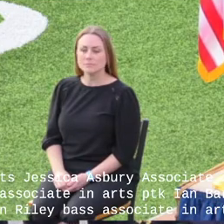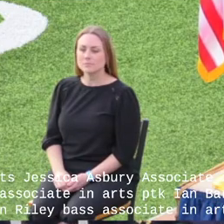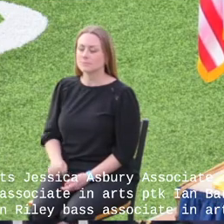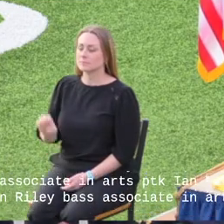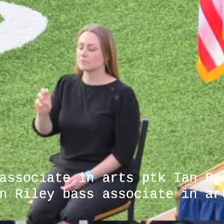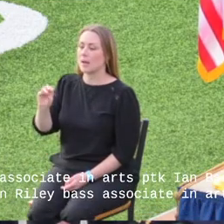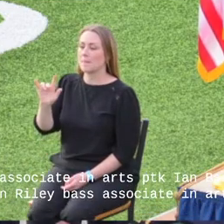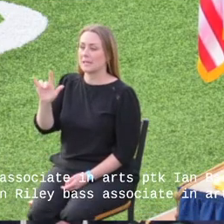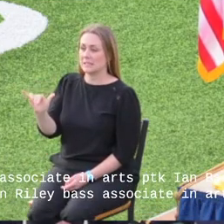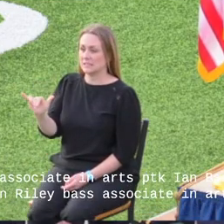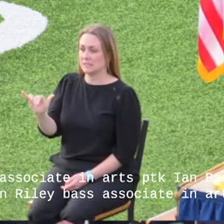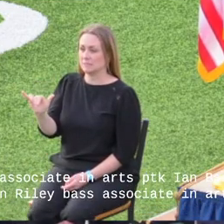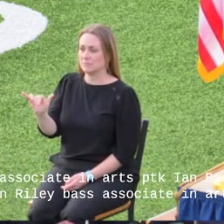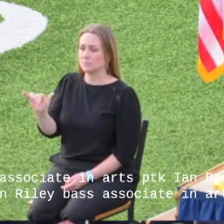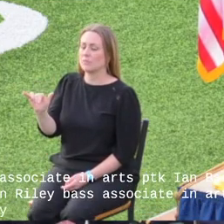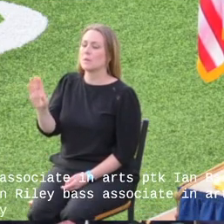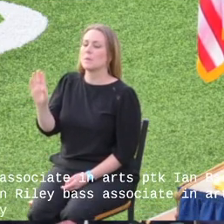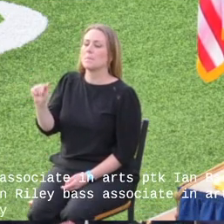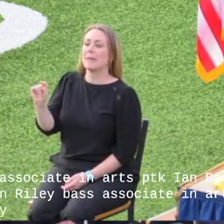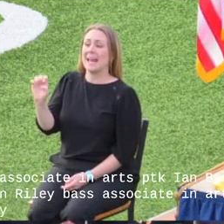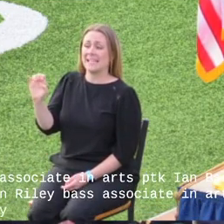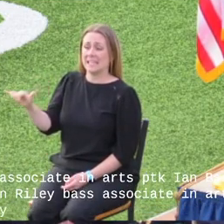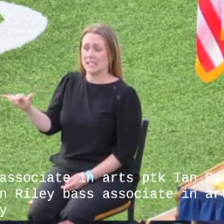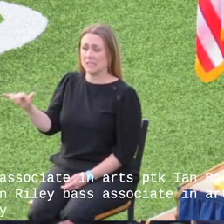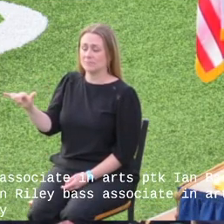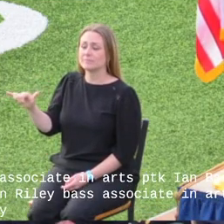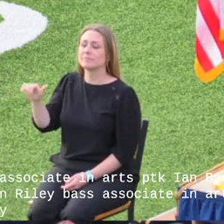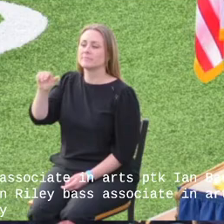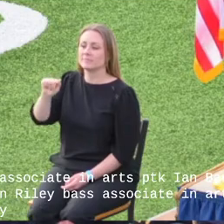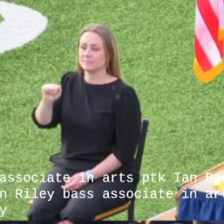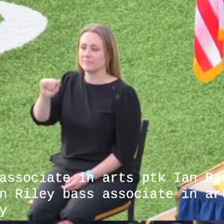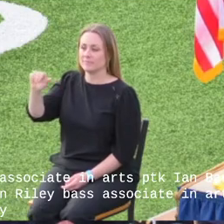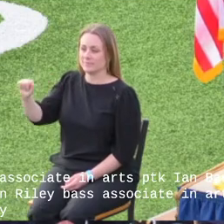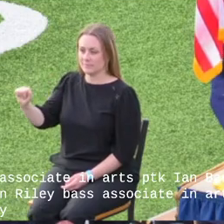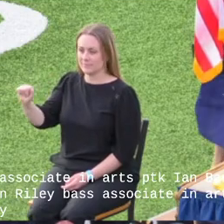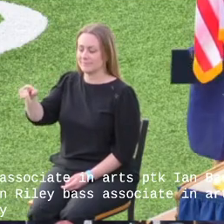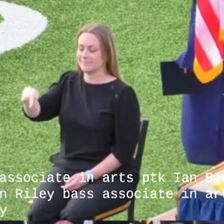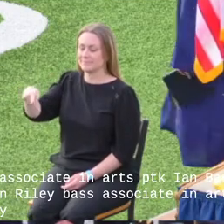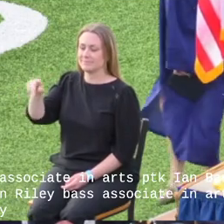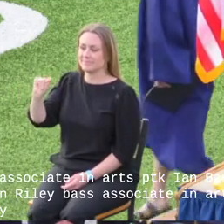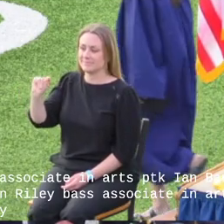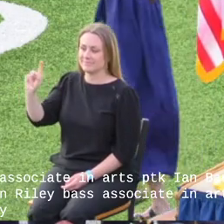Emily Rose Batty, Associate in Arts, Phi Theta Kappa.